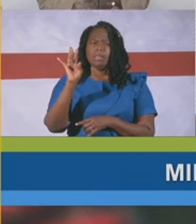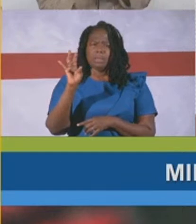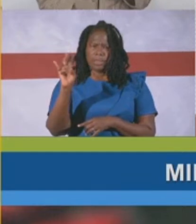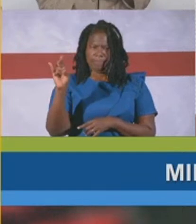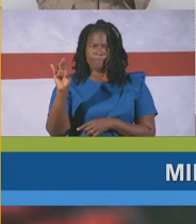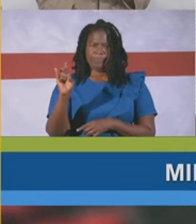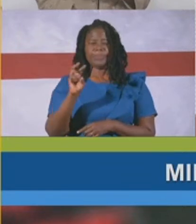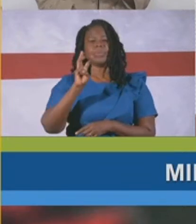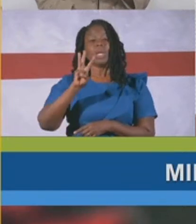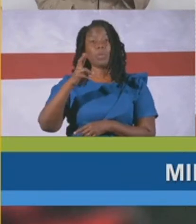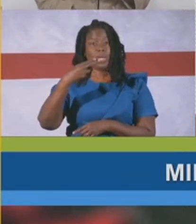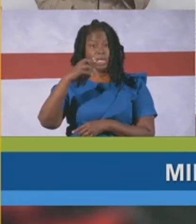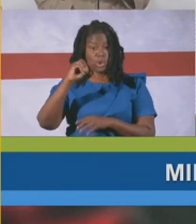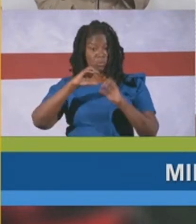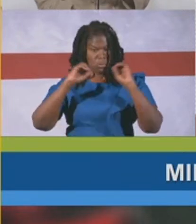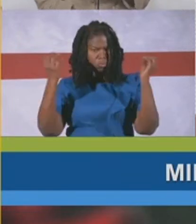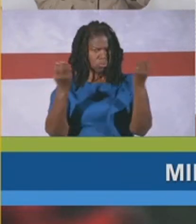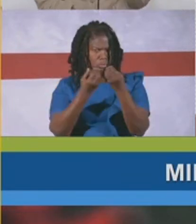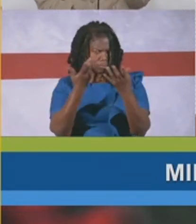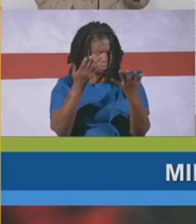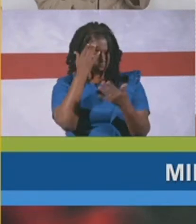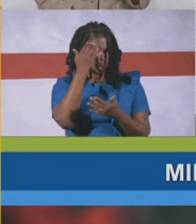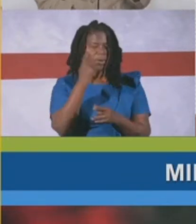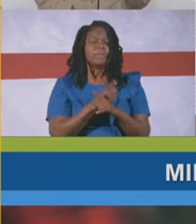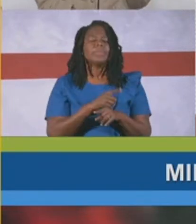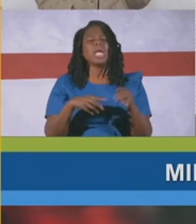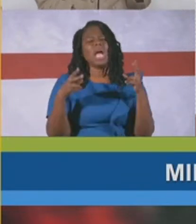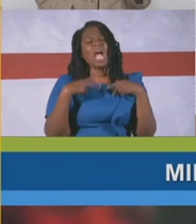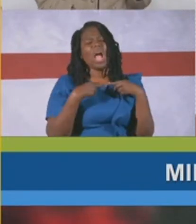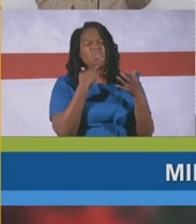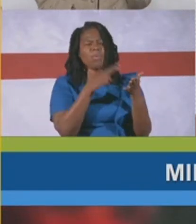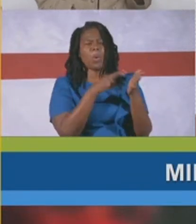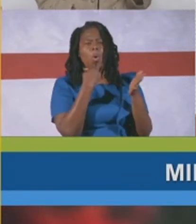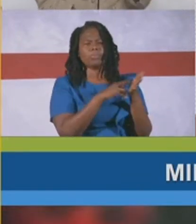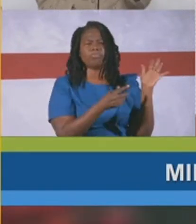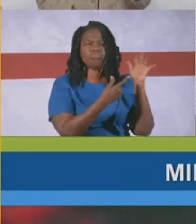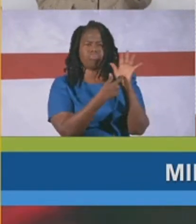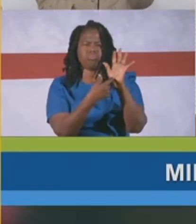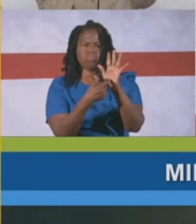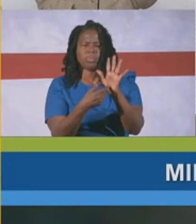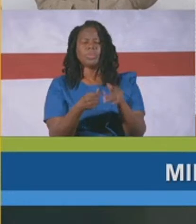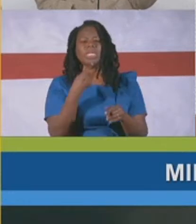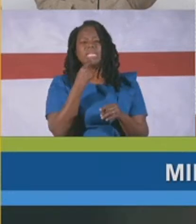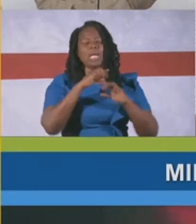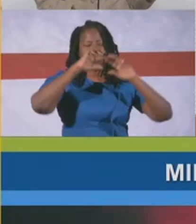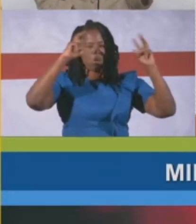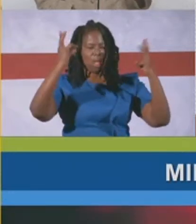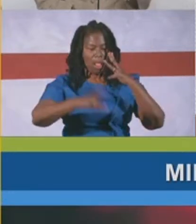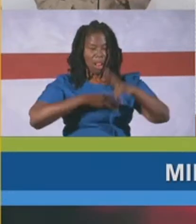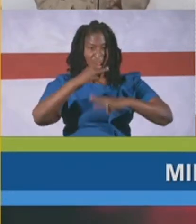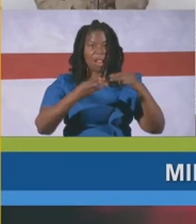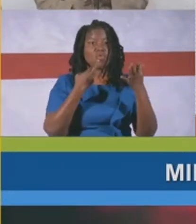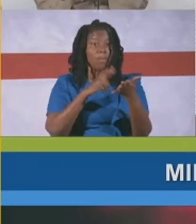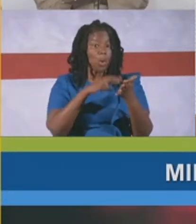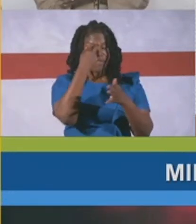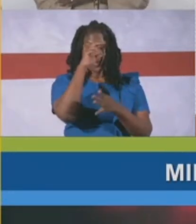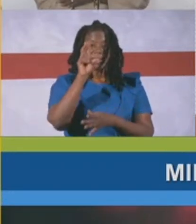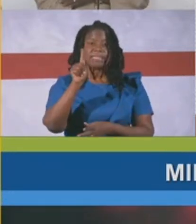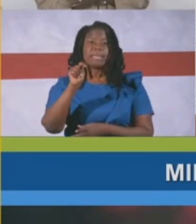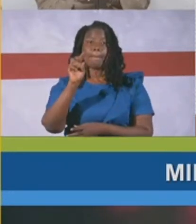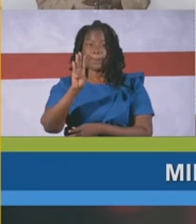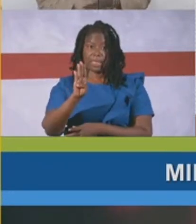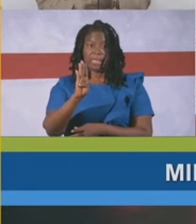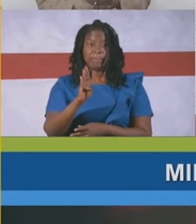published a report that is referred to as the Global Report for TB. And it looks at the incidence of